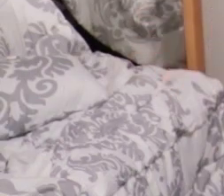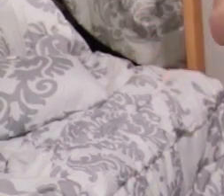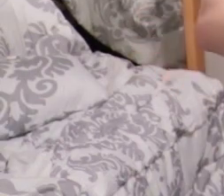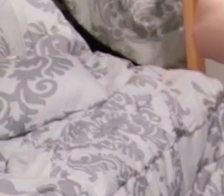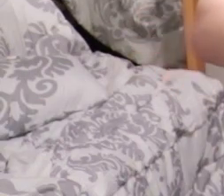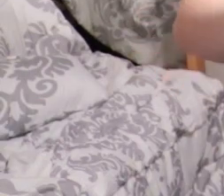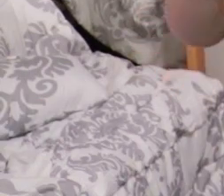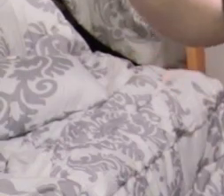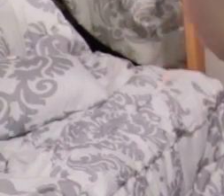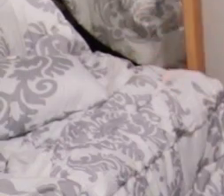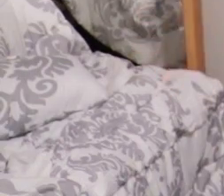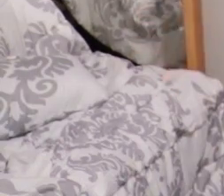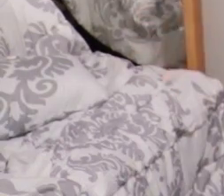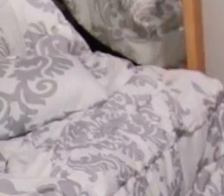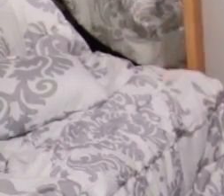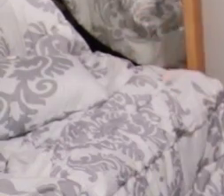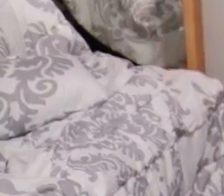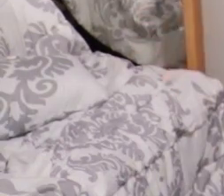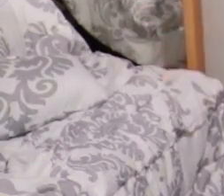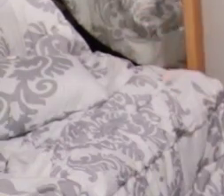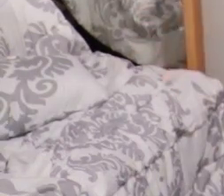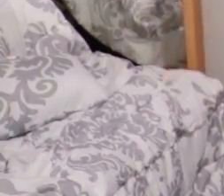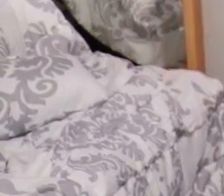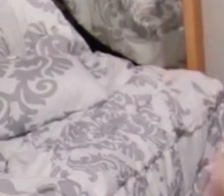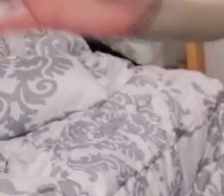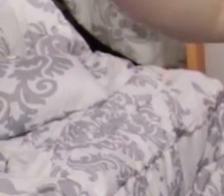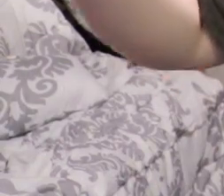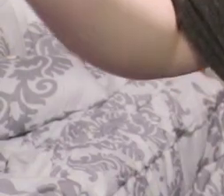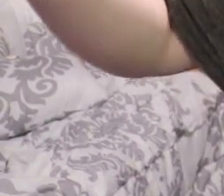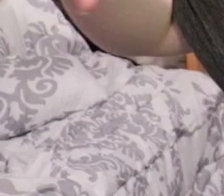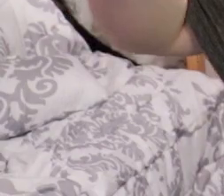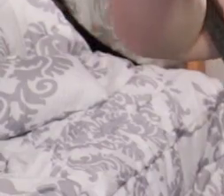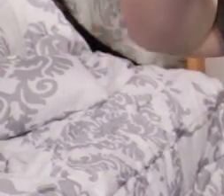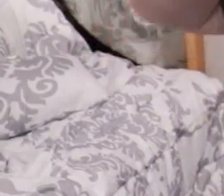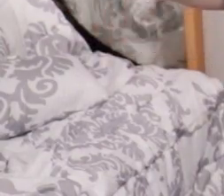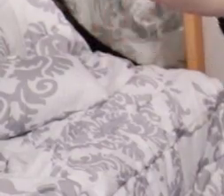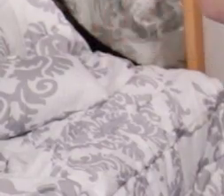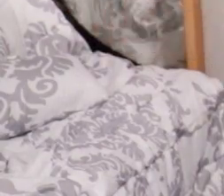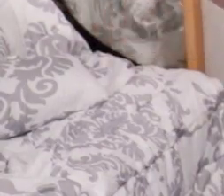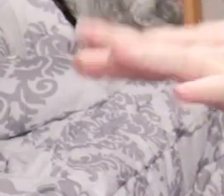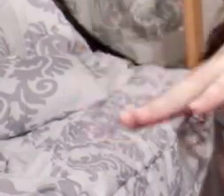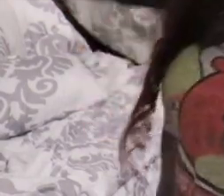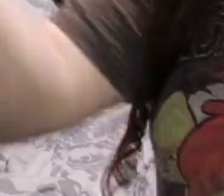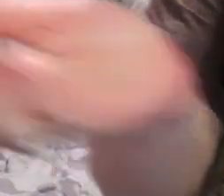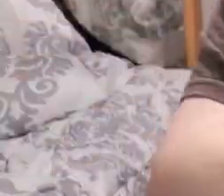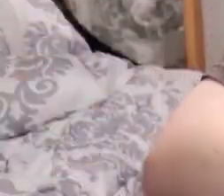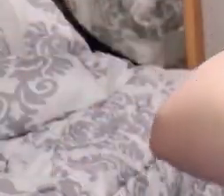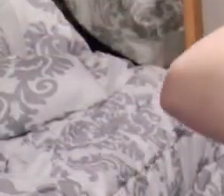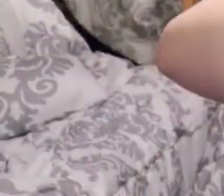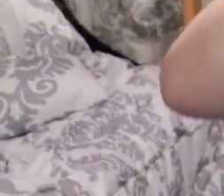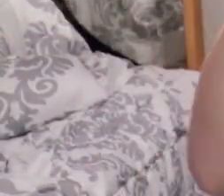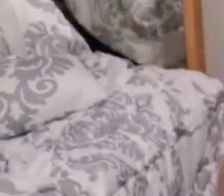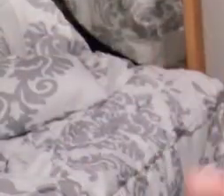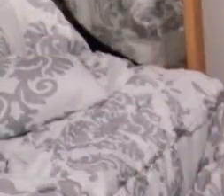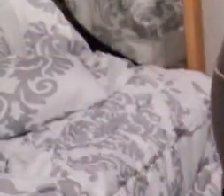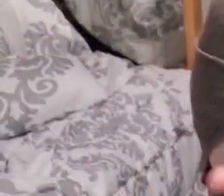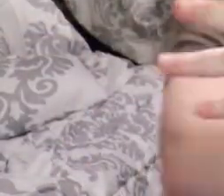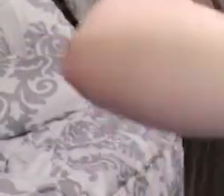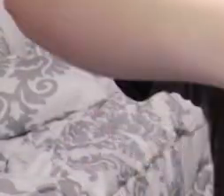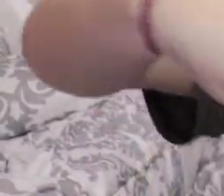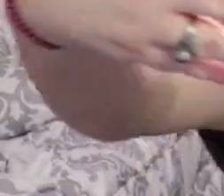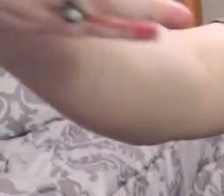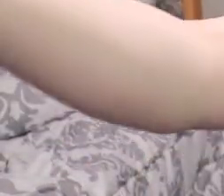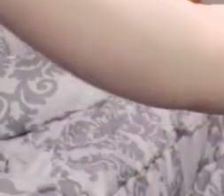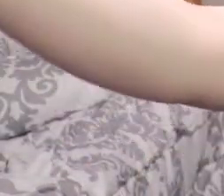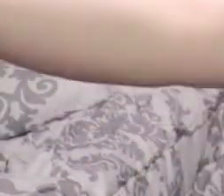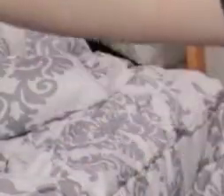Welcome everyone to another KSI video. This kid tried trolling the boy,